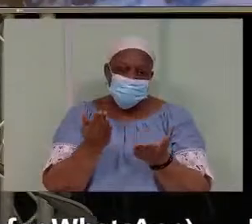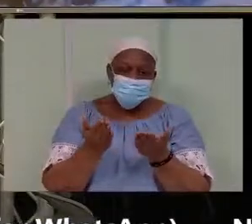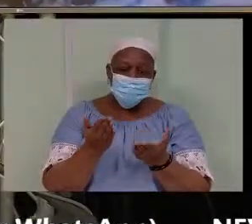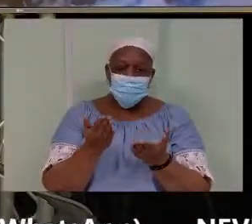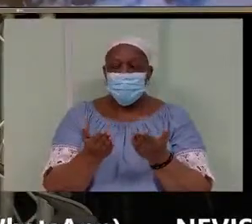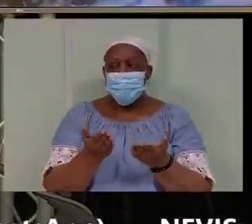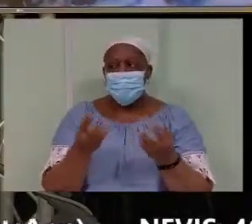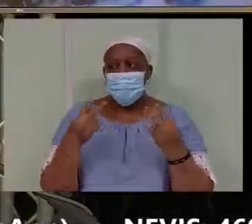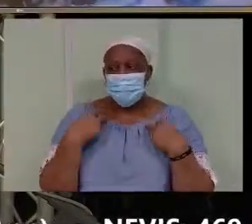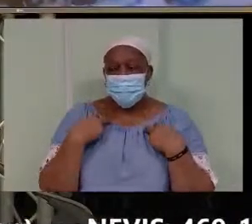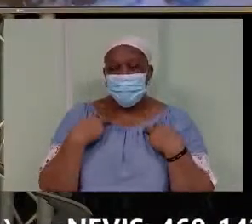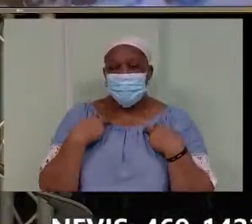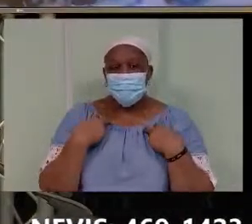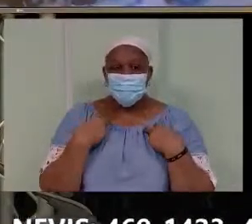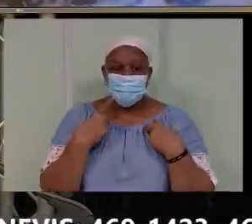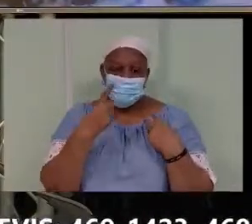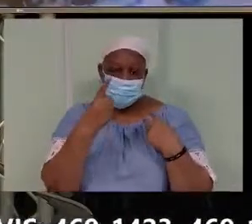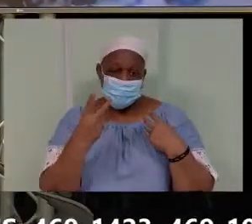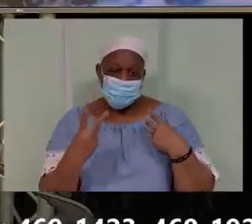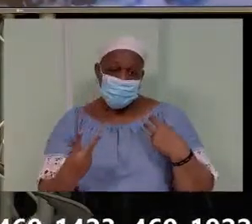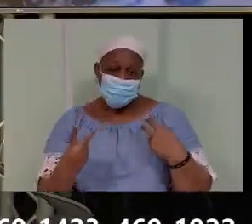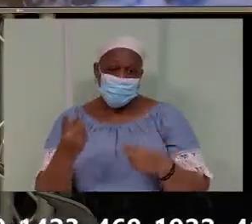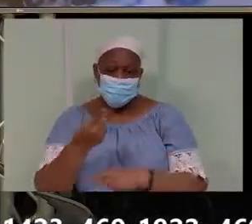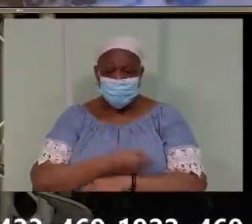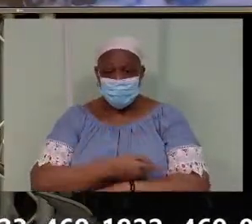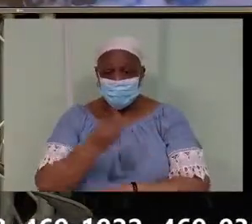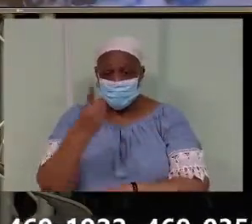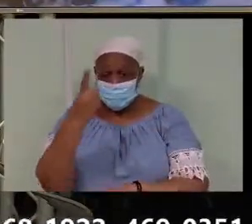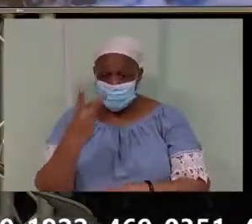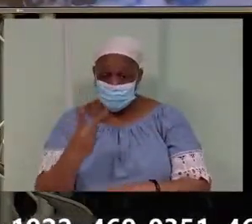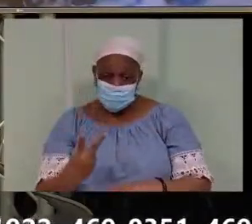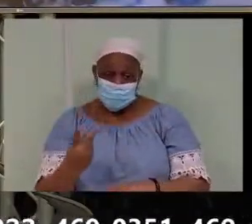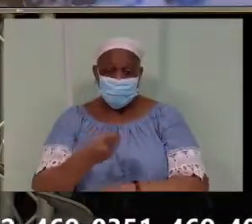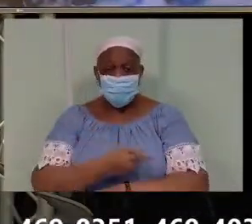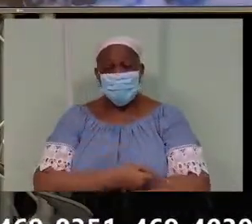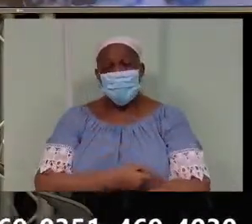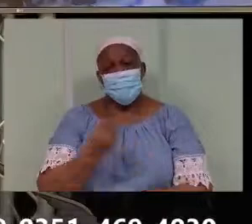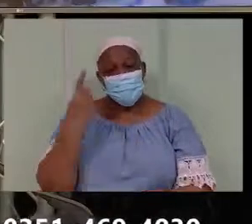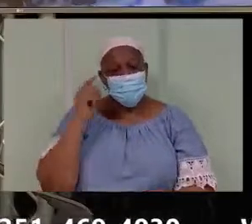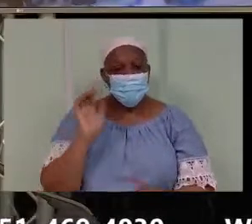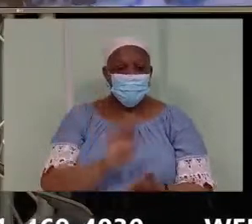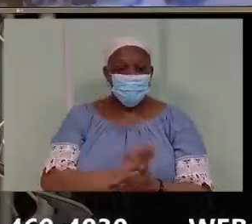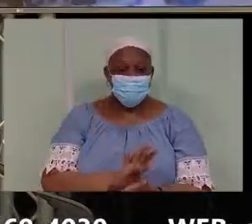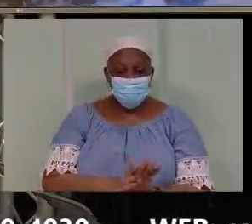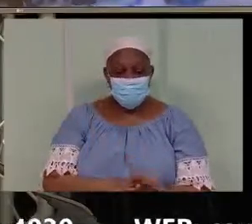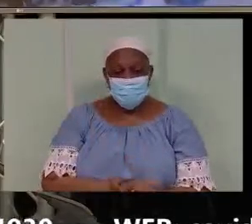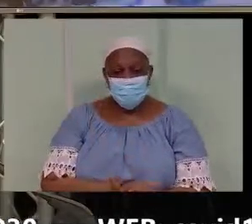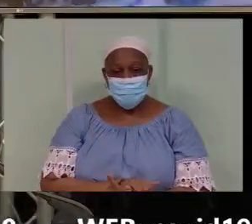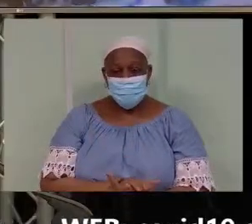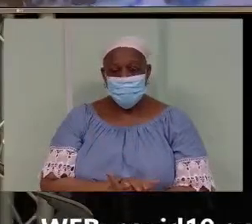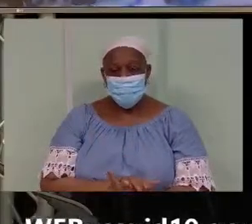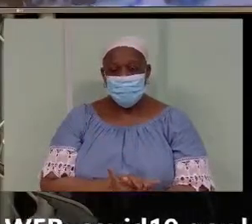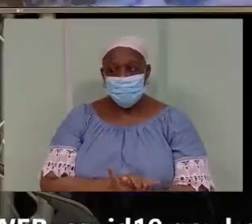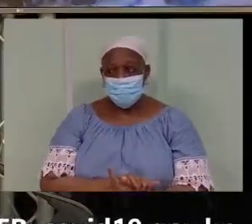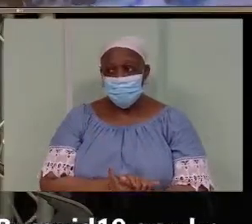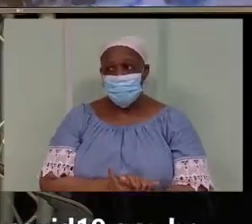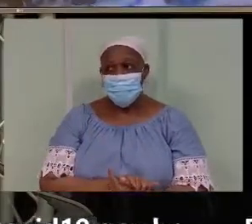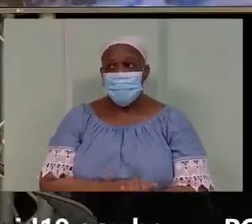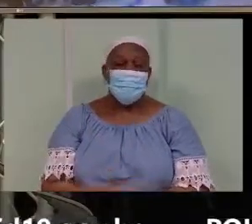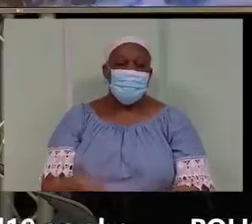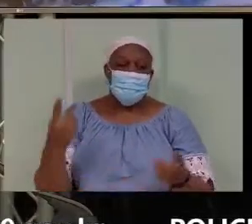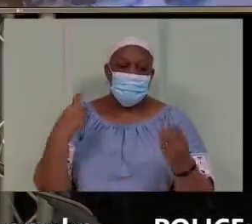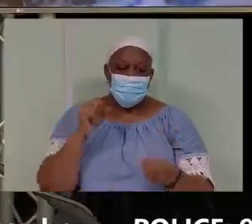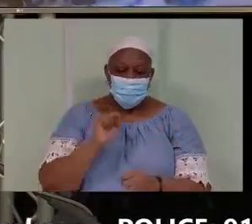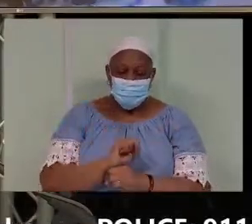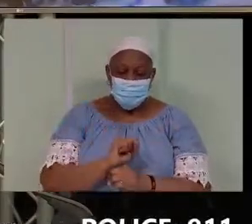adopt a shift system or put in place a shift system based on a formula that we are